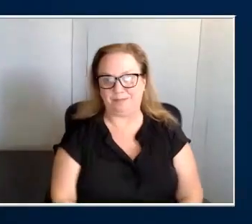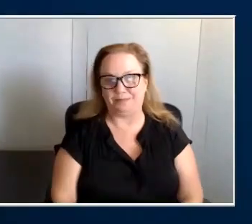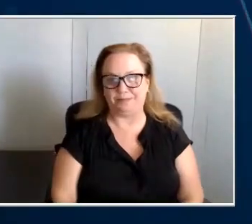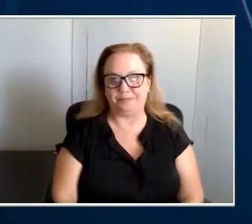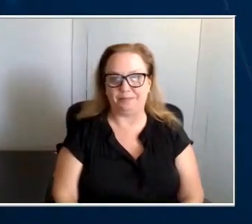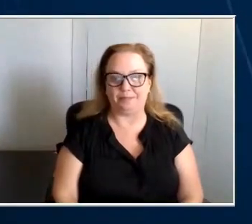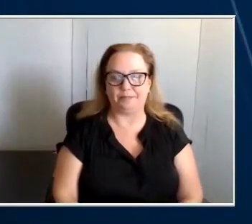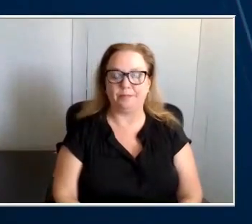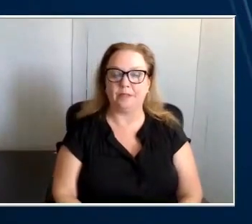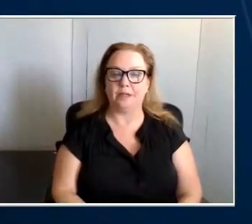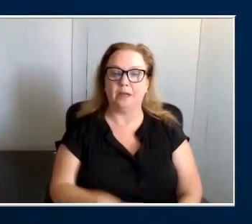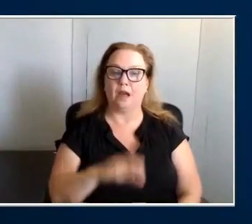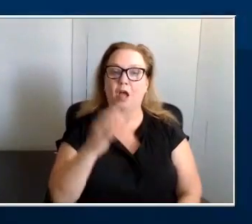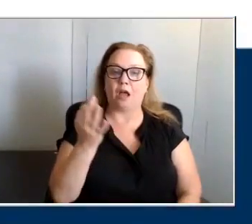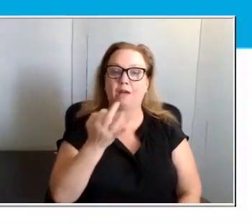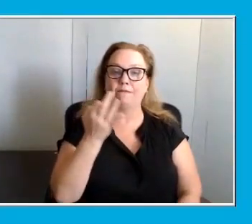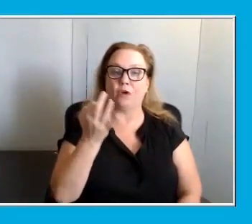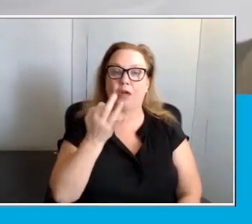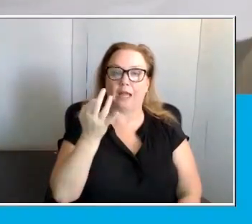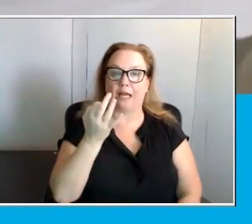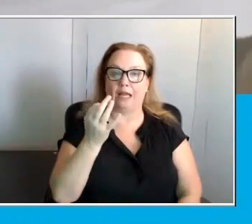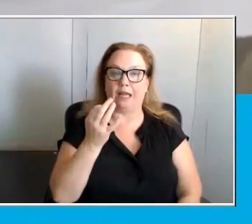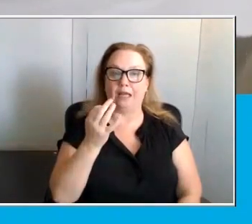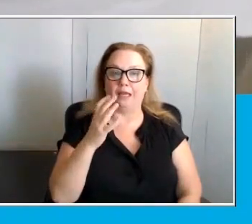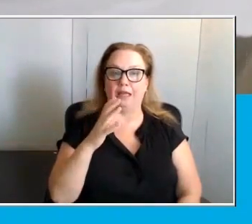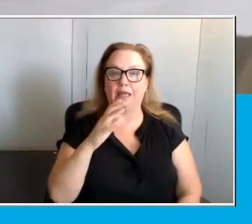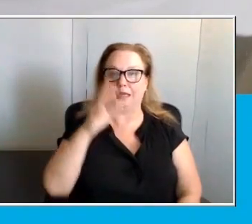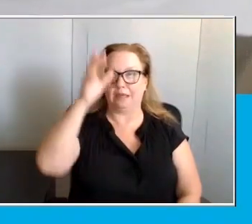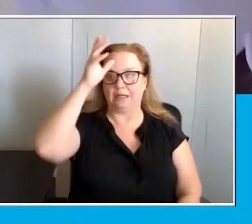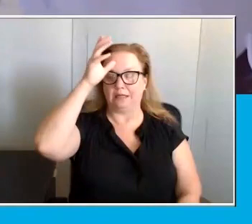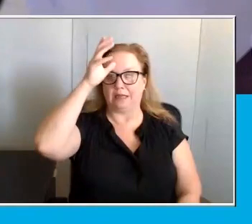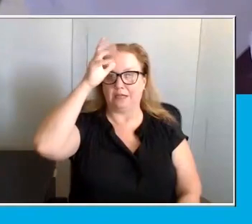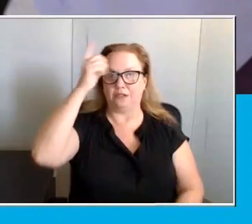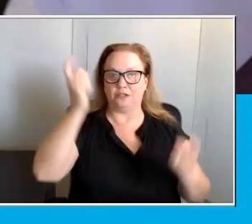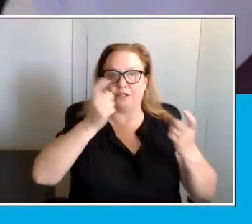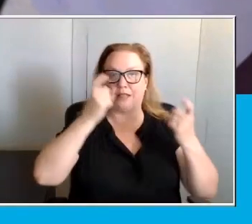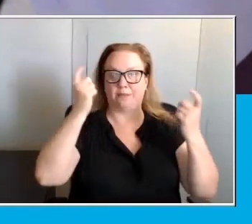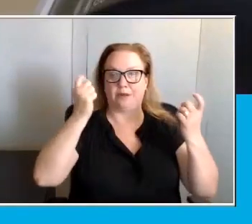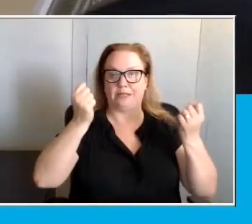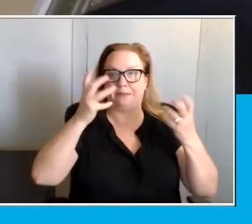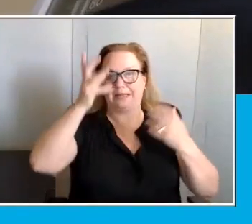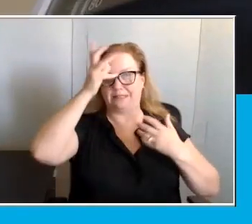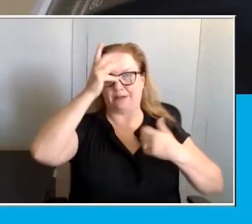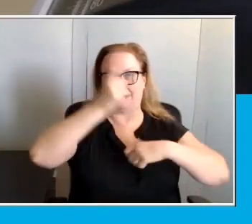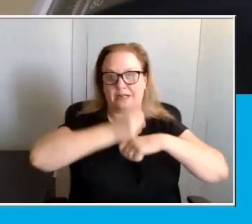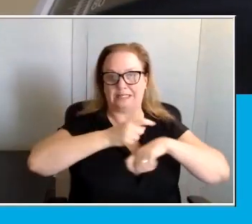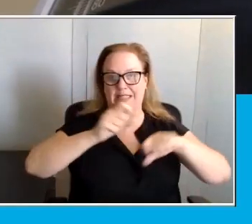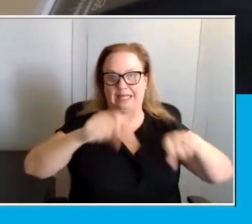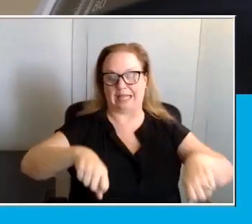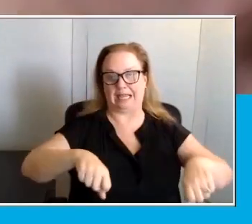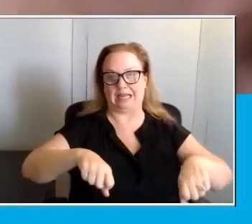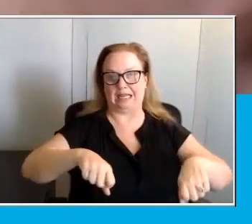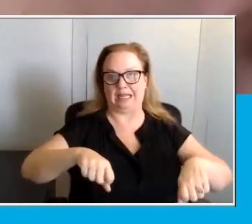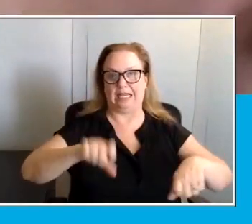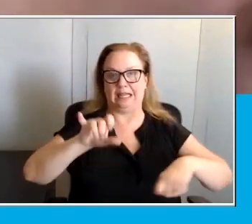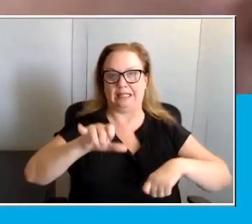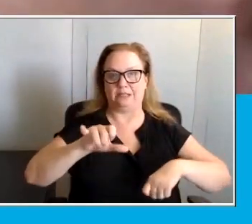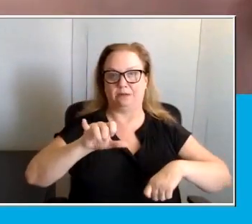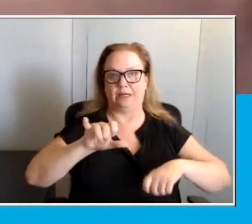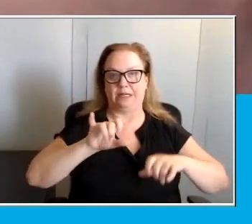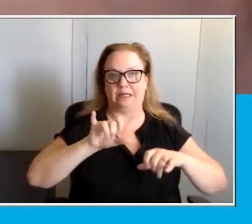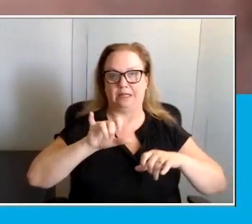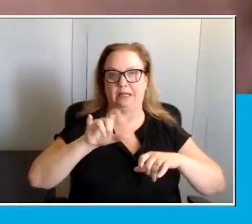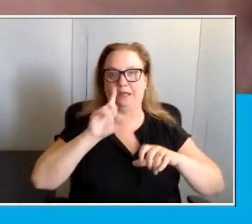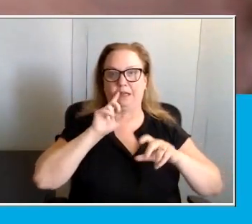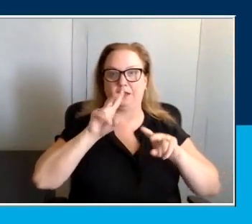Coming up Friday on the Morning Medical Update, dads should celebrate as many Father's Days as they can. That's why staying on top of your health